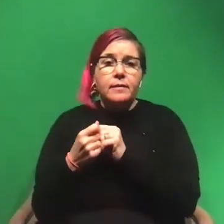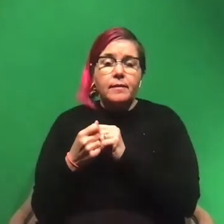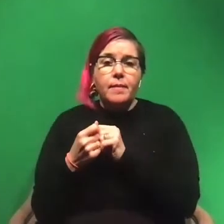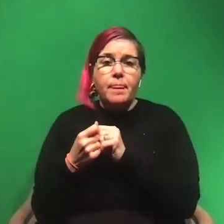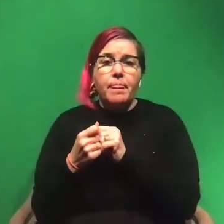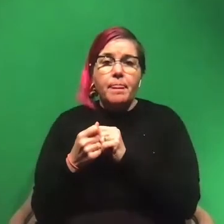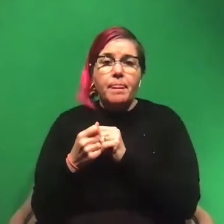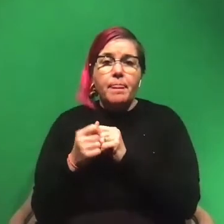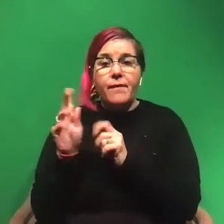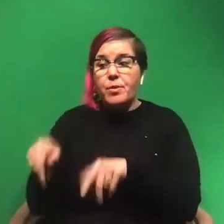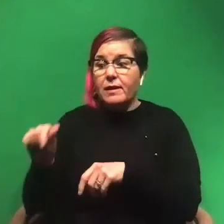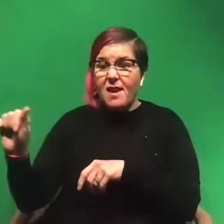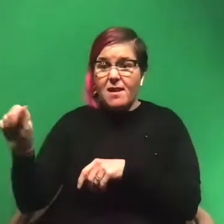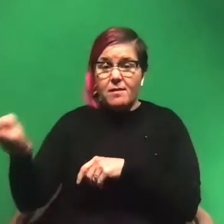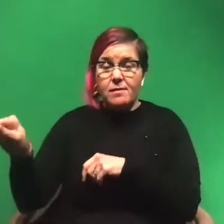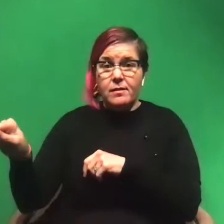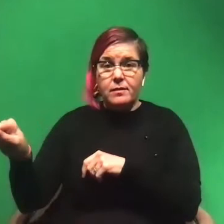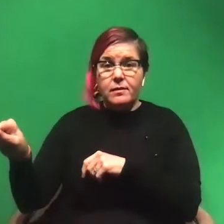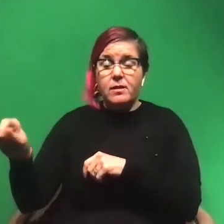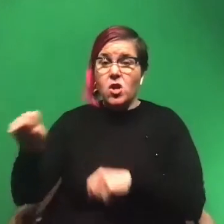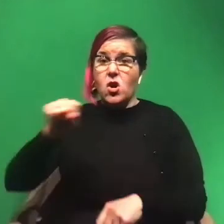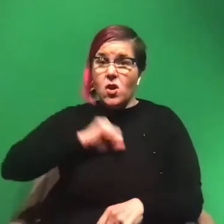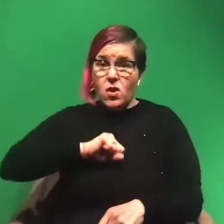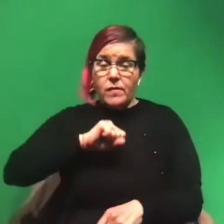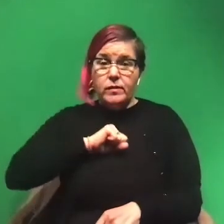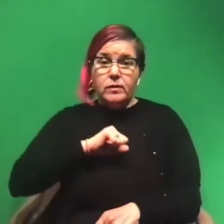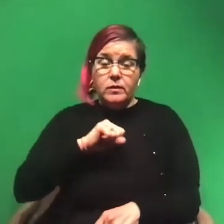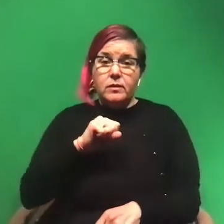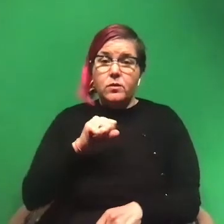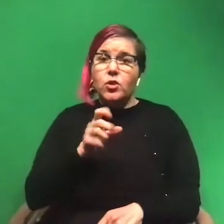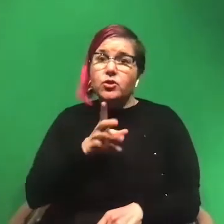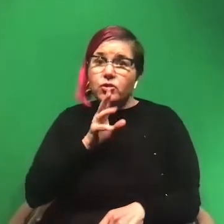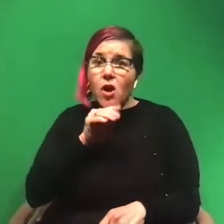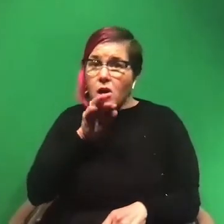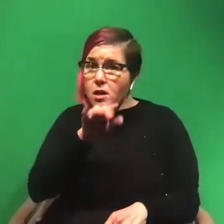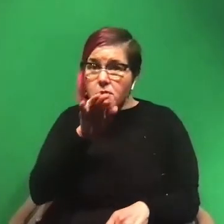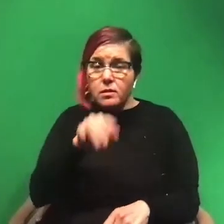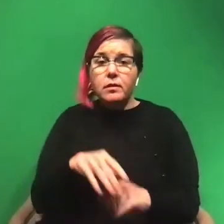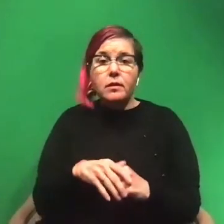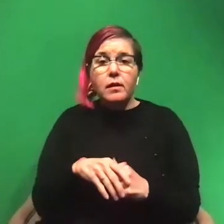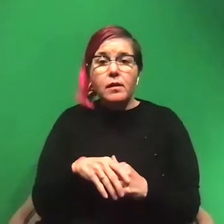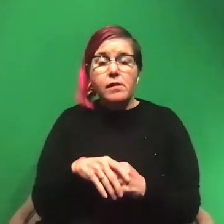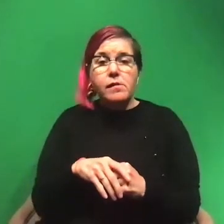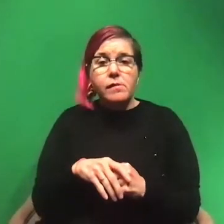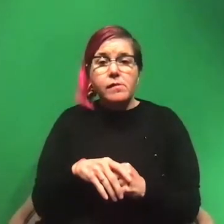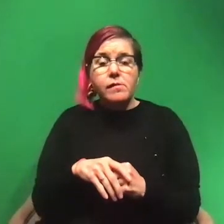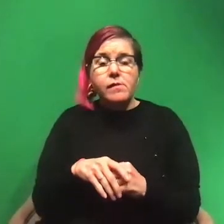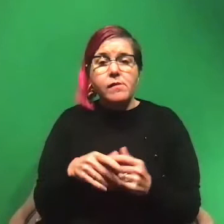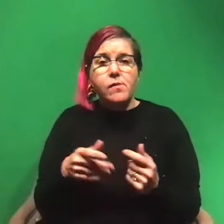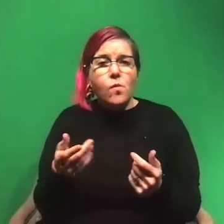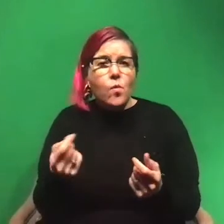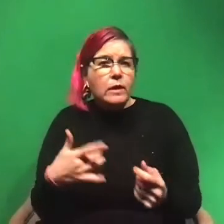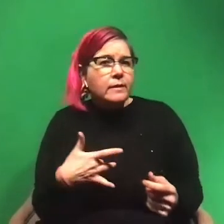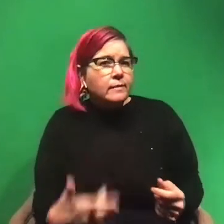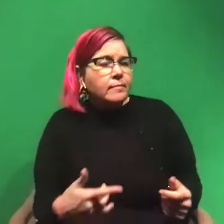If person number one coughs or is talking, what's the probability of